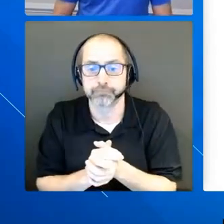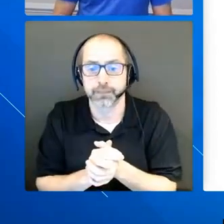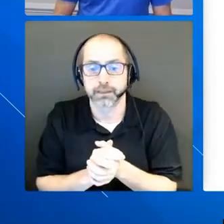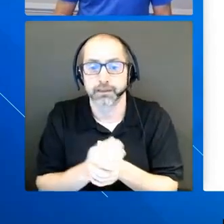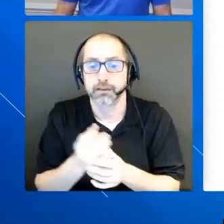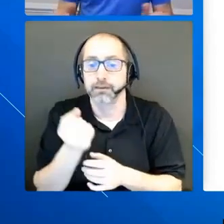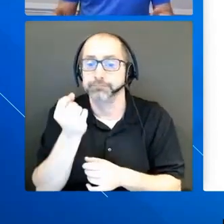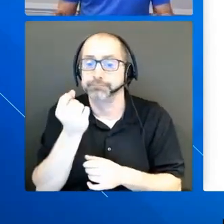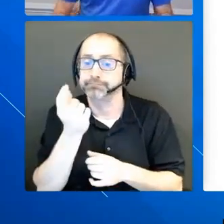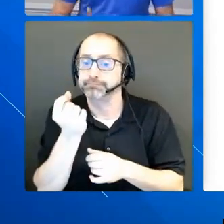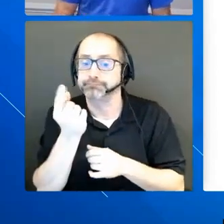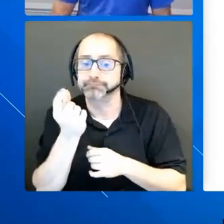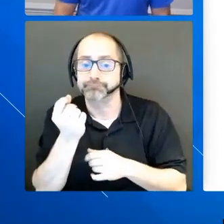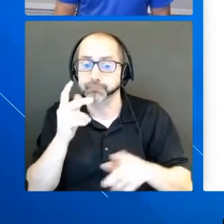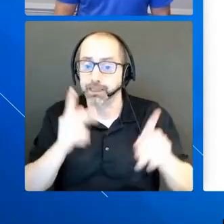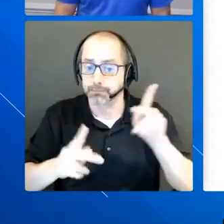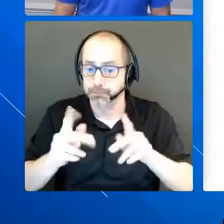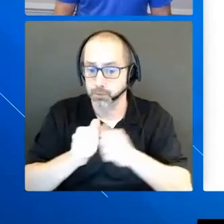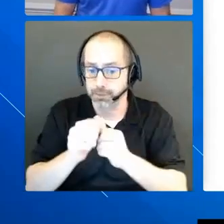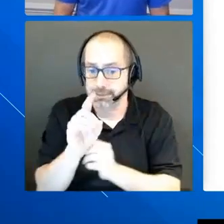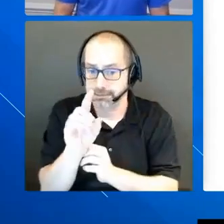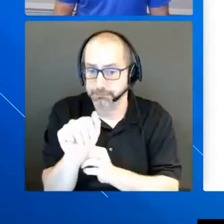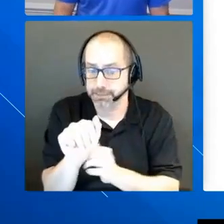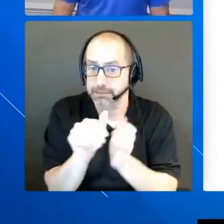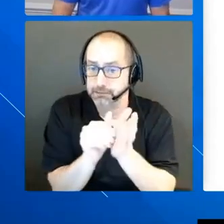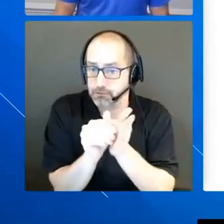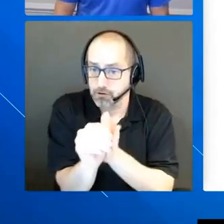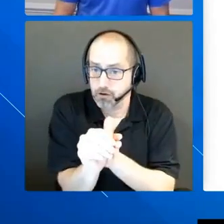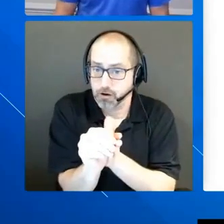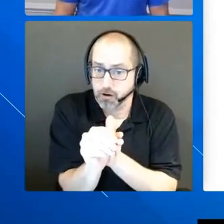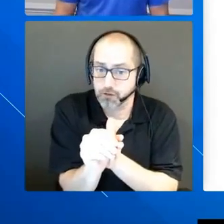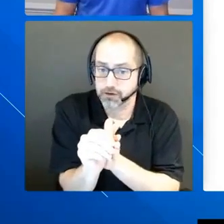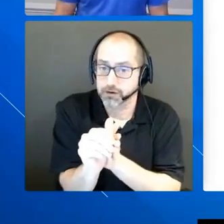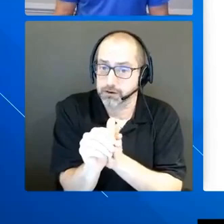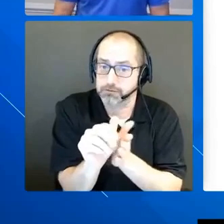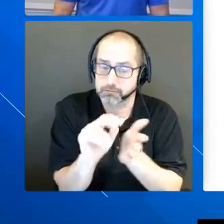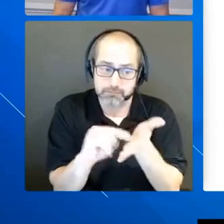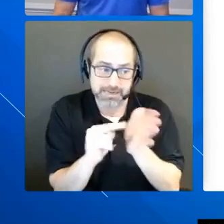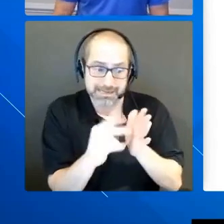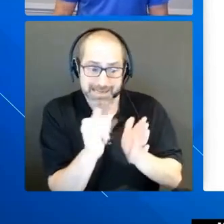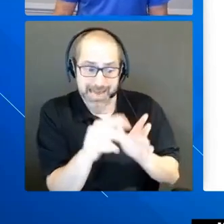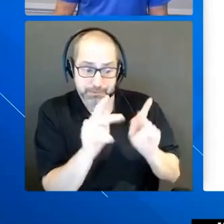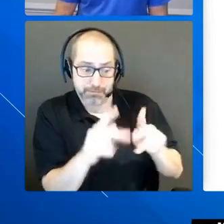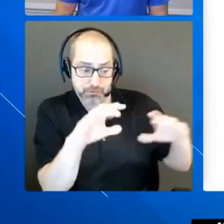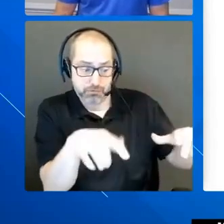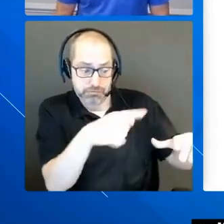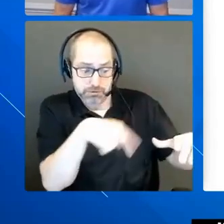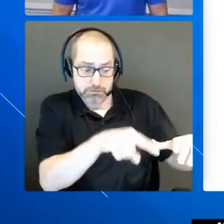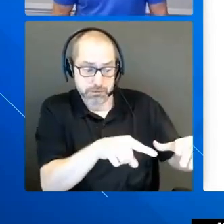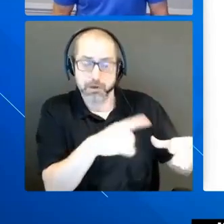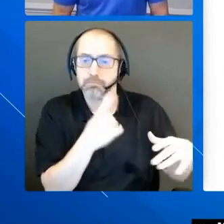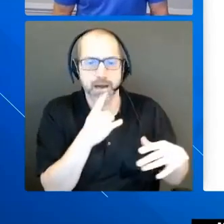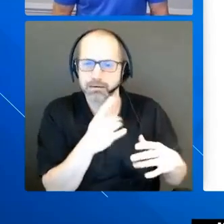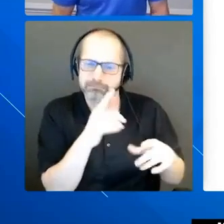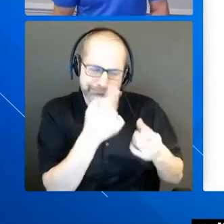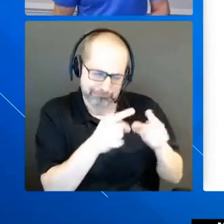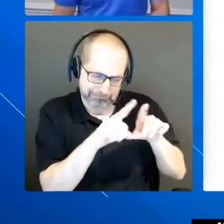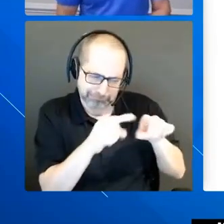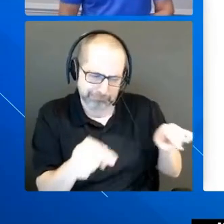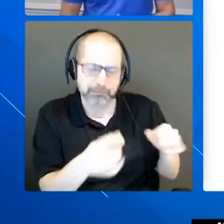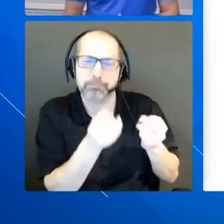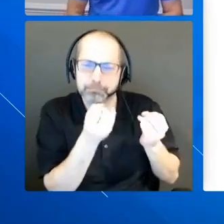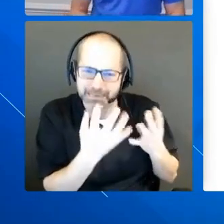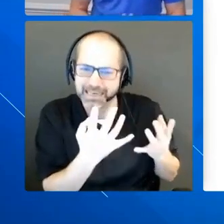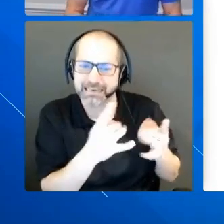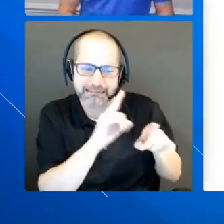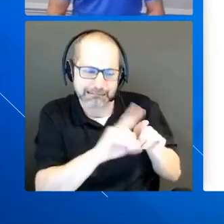Although, and I quote, people with disabilities sometimes refers to a single population, it's actually a diverse group of people with a wide range of needs.